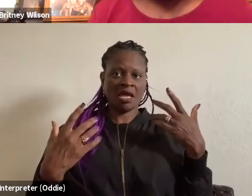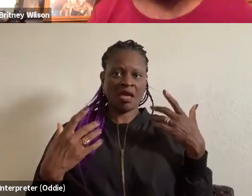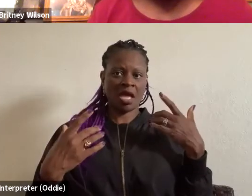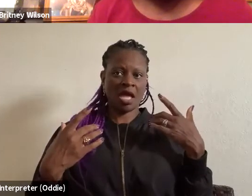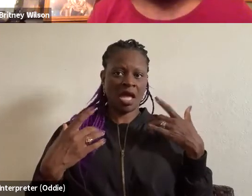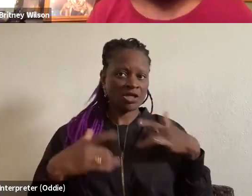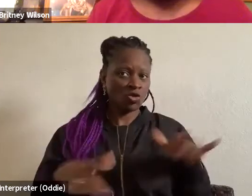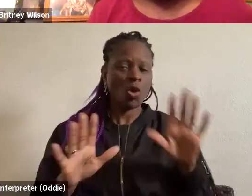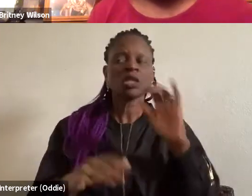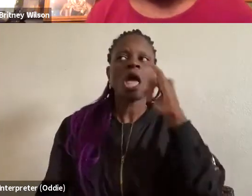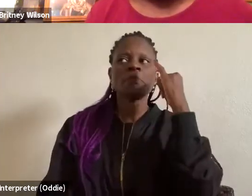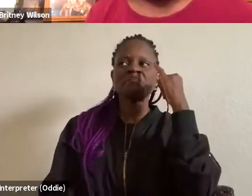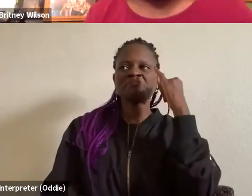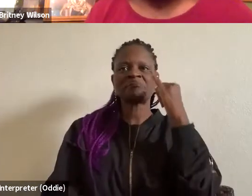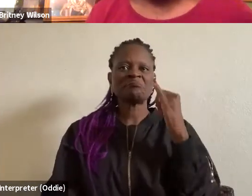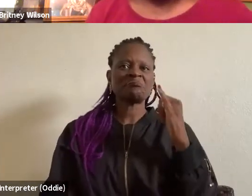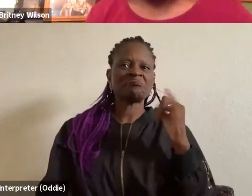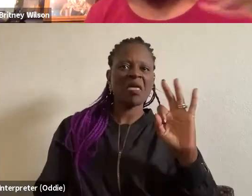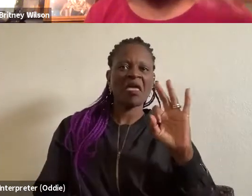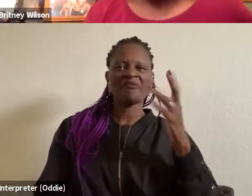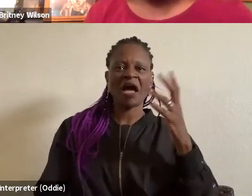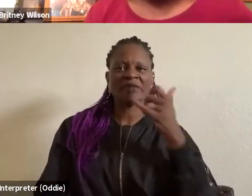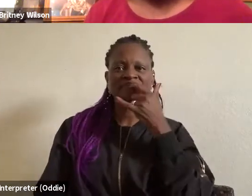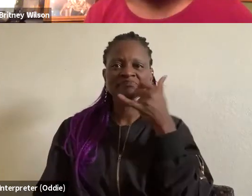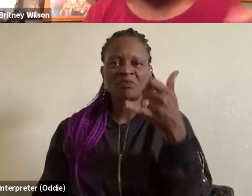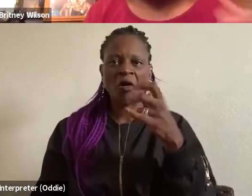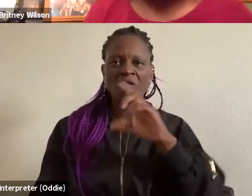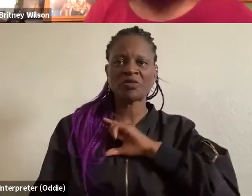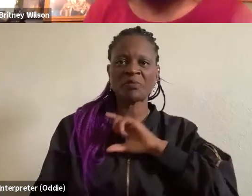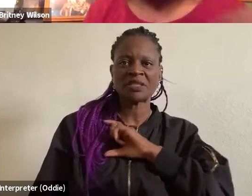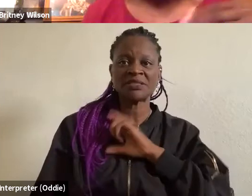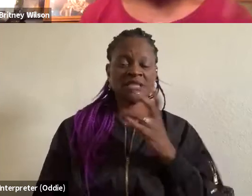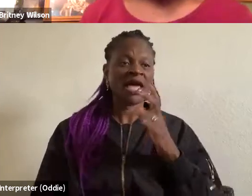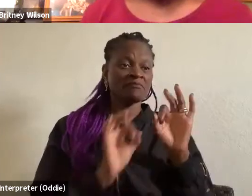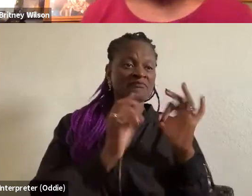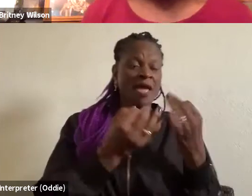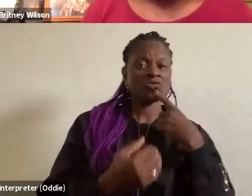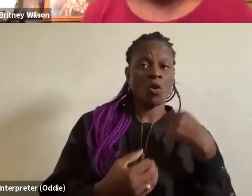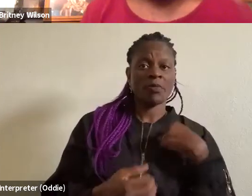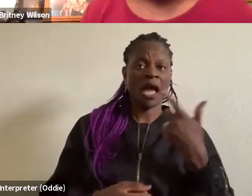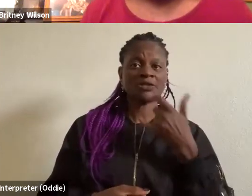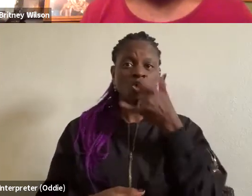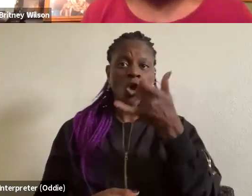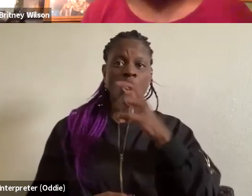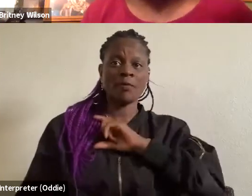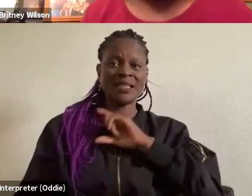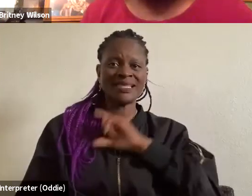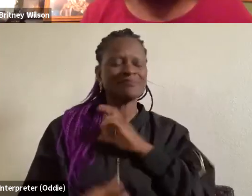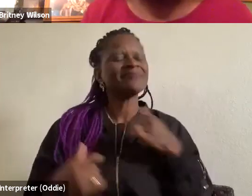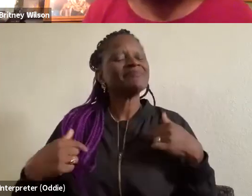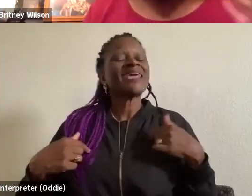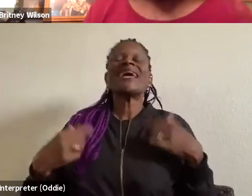if I had called the police, like there's some of my family members after the fact were like, you should call the police, or like, I knew that that wasn't what I wanted to